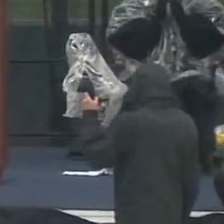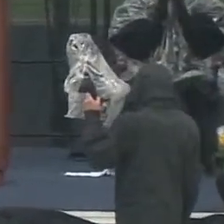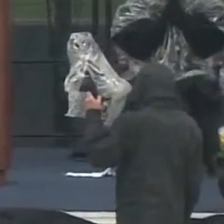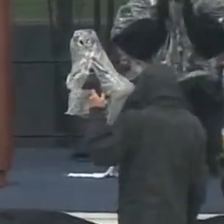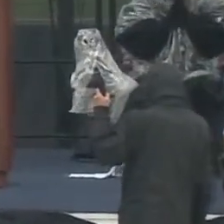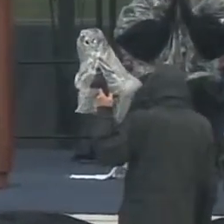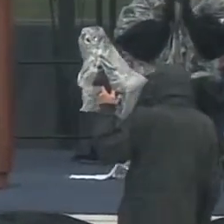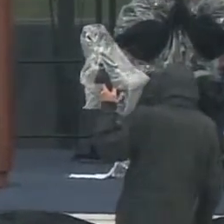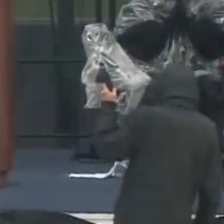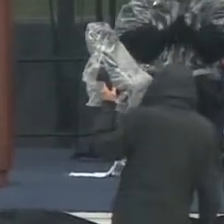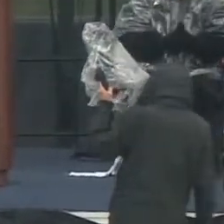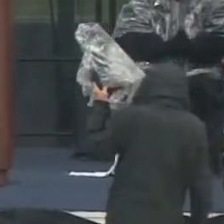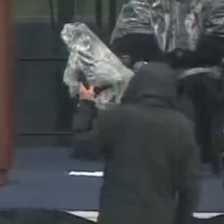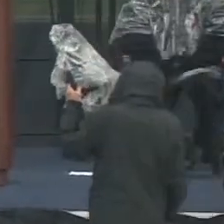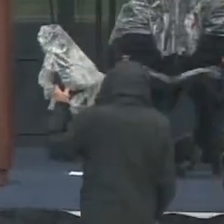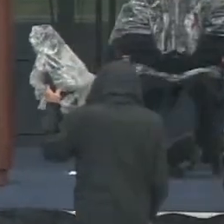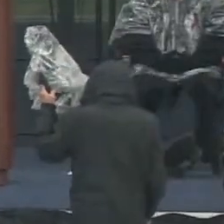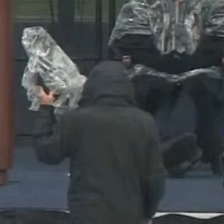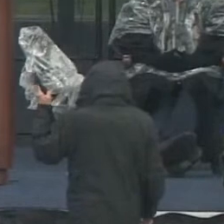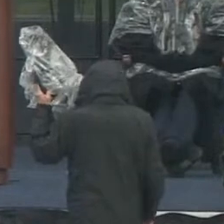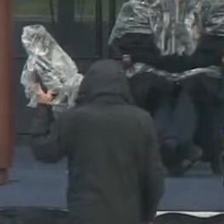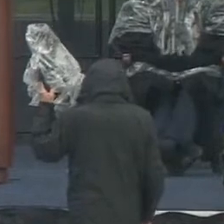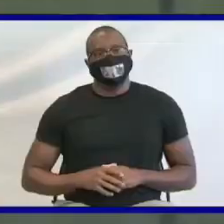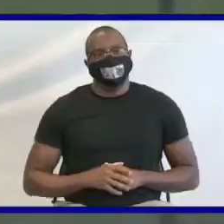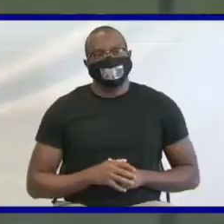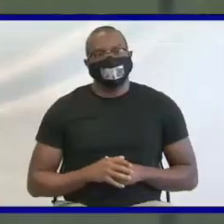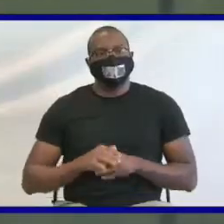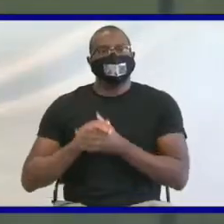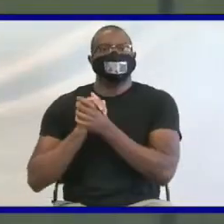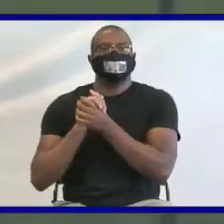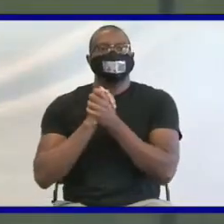Join me in congratulating these graduates.